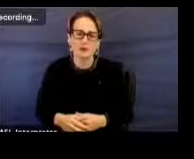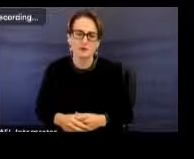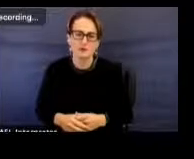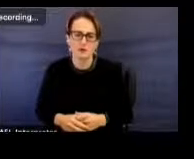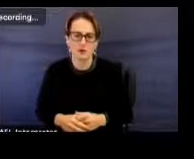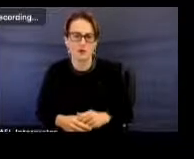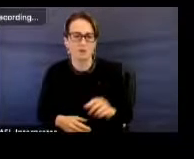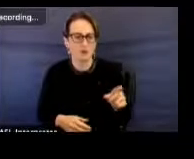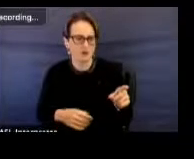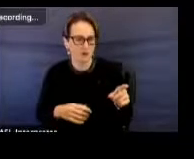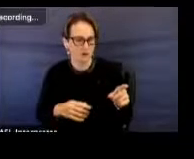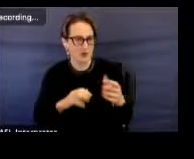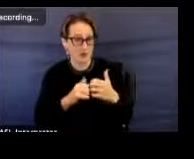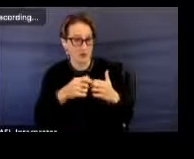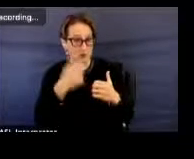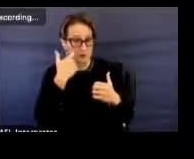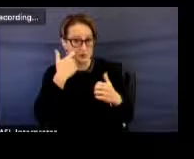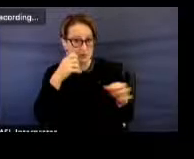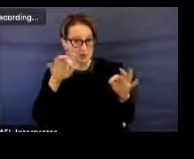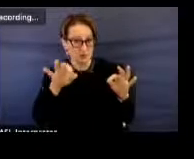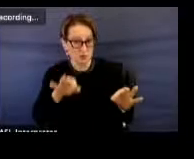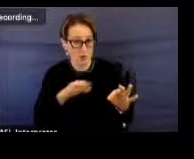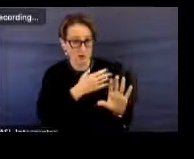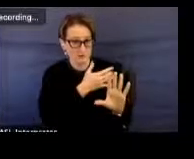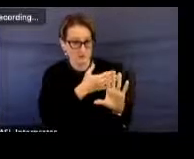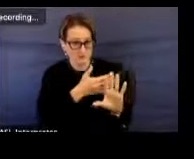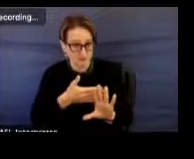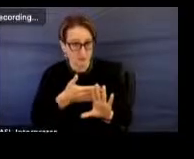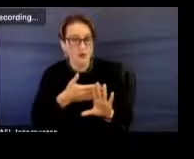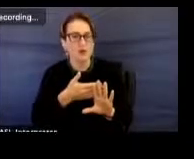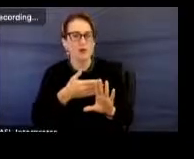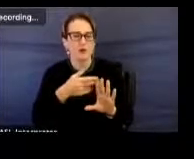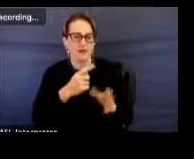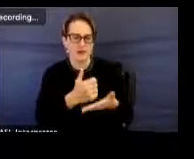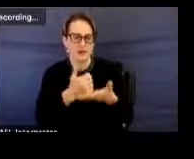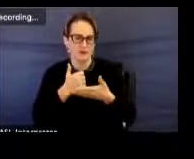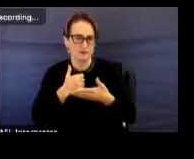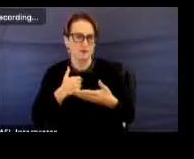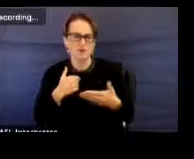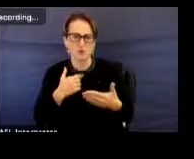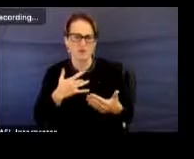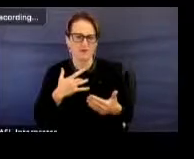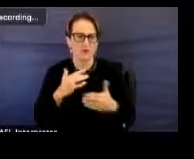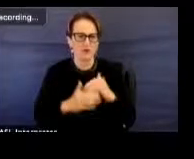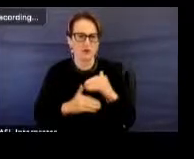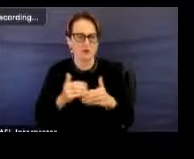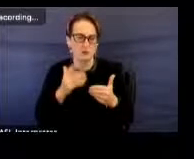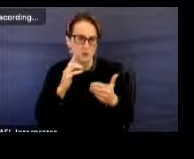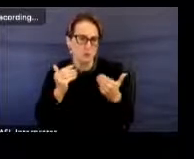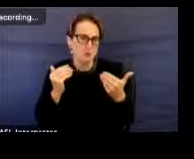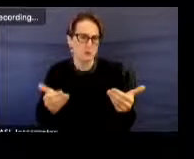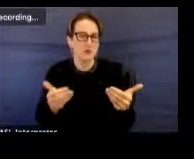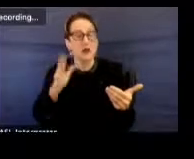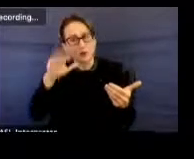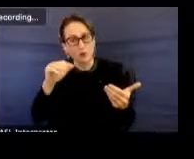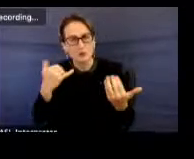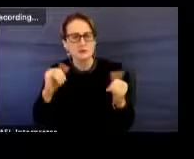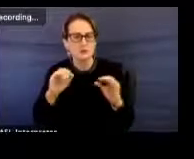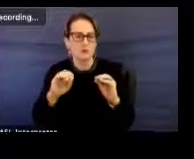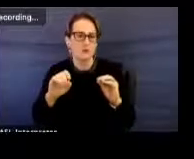description that you laid out of how we arrived at this point was very helpful for me, and I would feel comfortable to move forward, though I know there's some additional discussion to have.